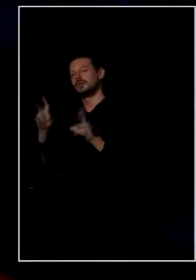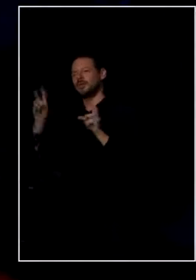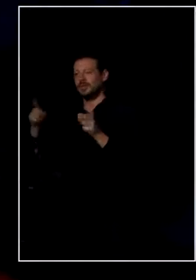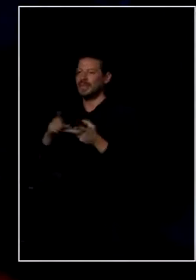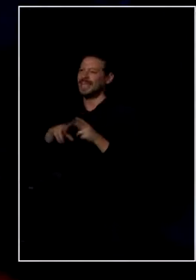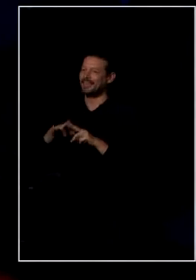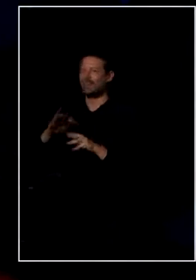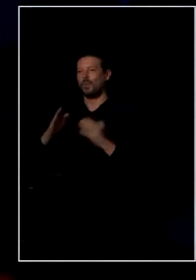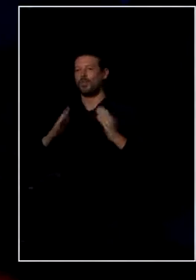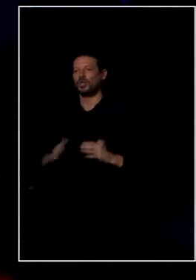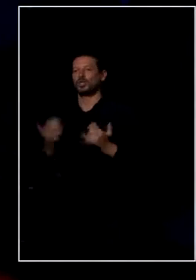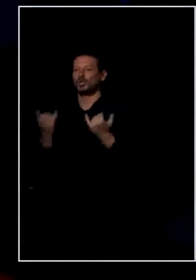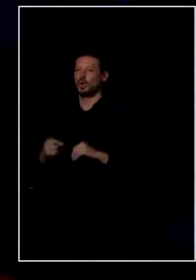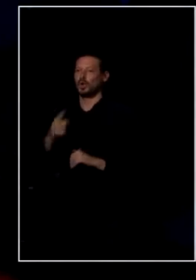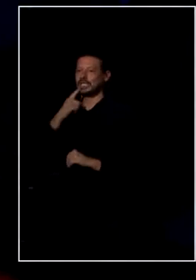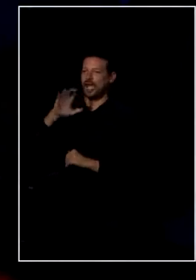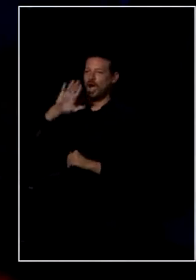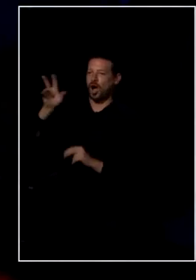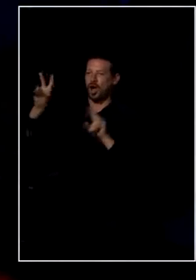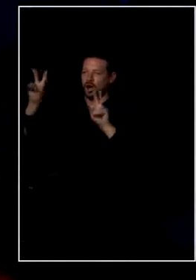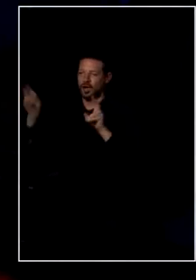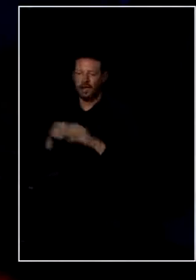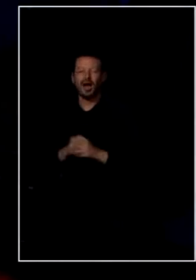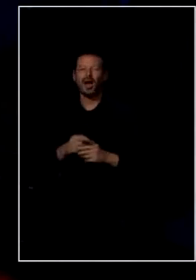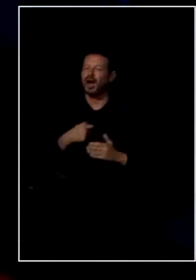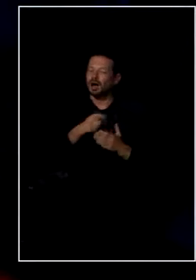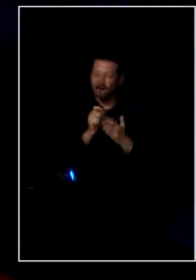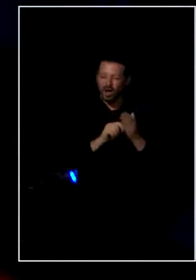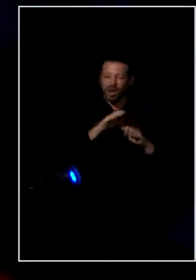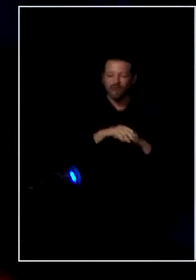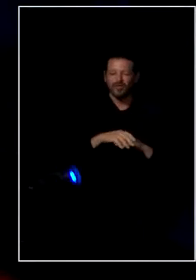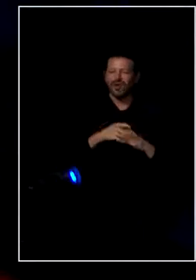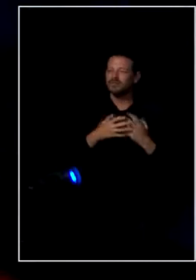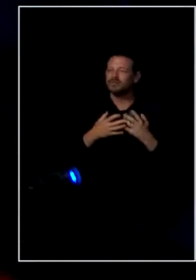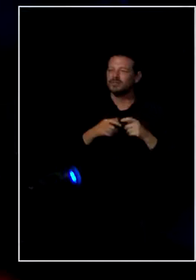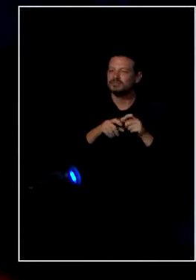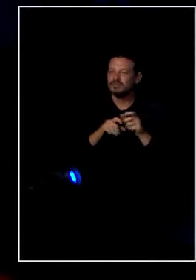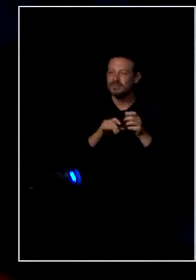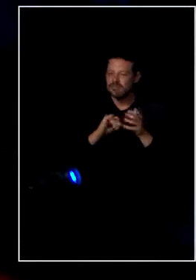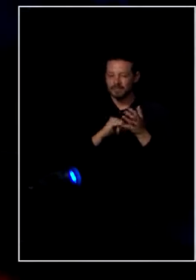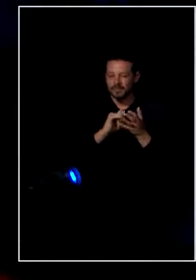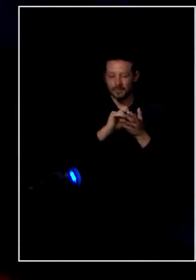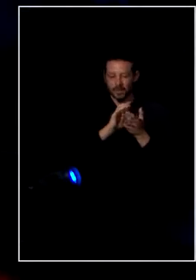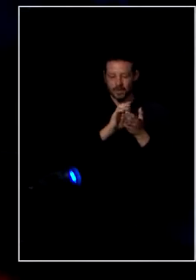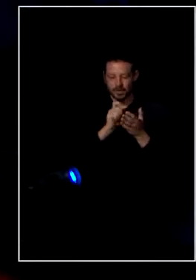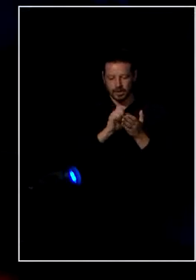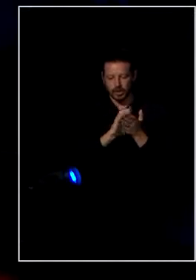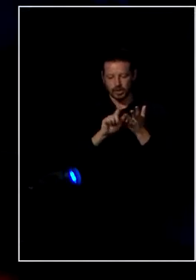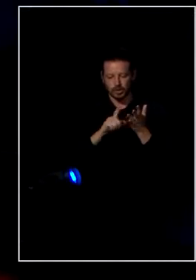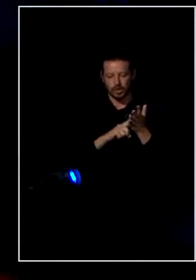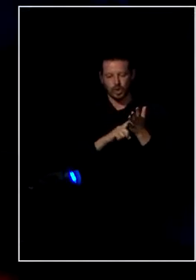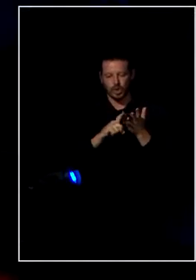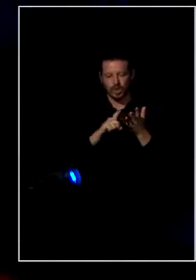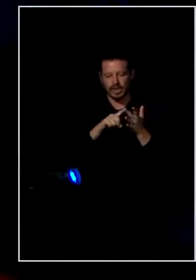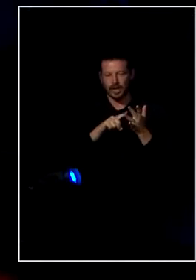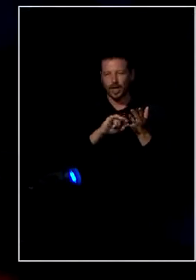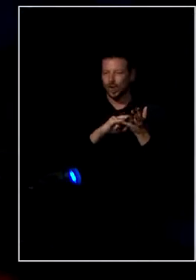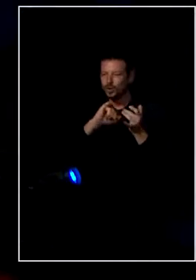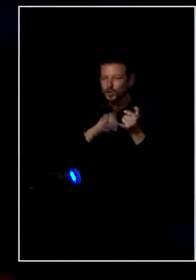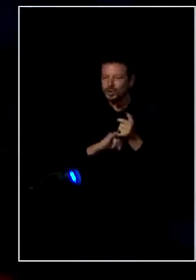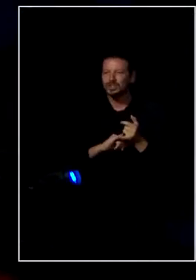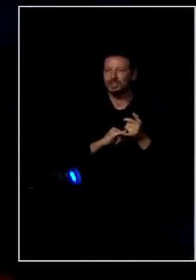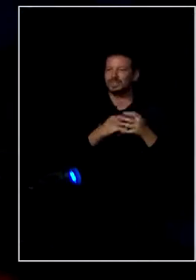about having scoliosis and doing dance classes and having people say shitty things to me while I was trying to just do dance